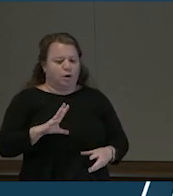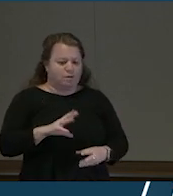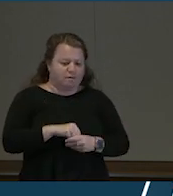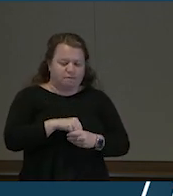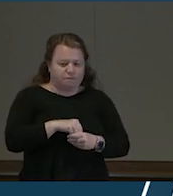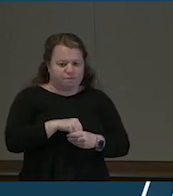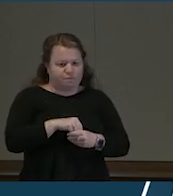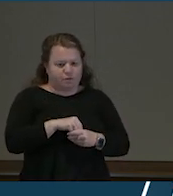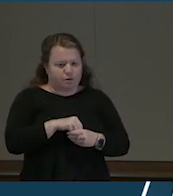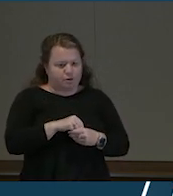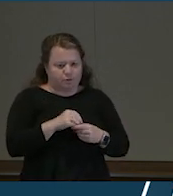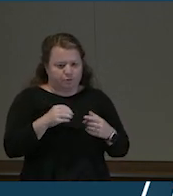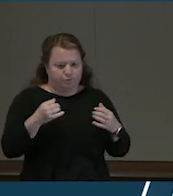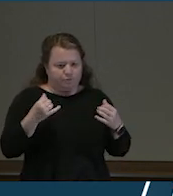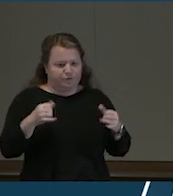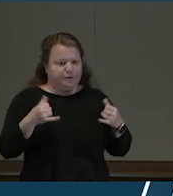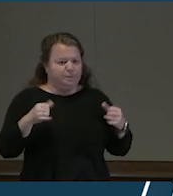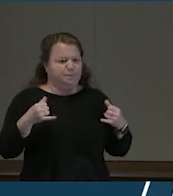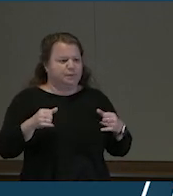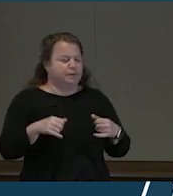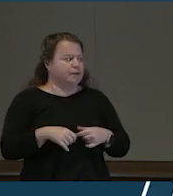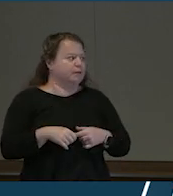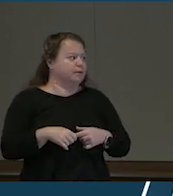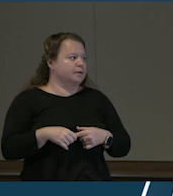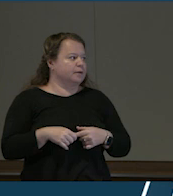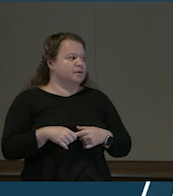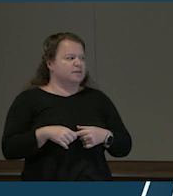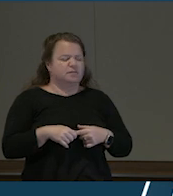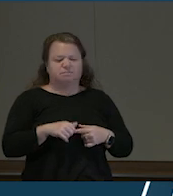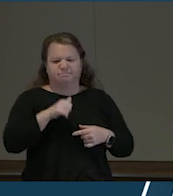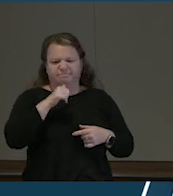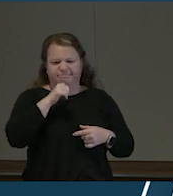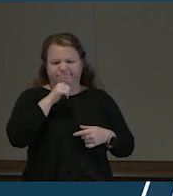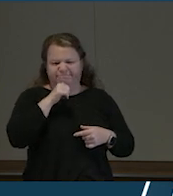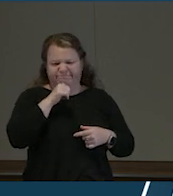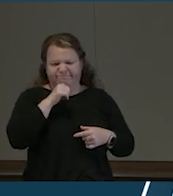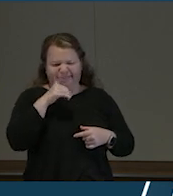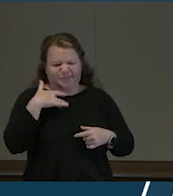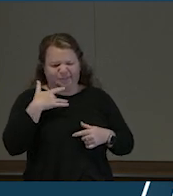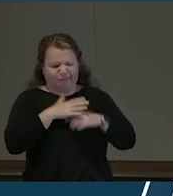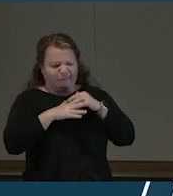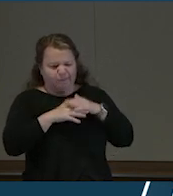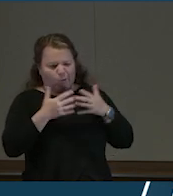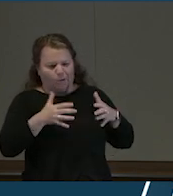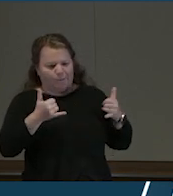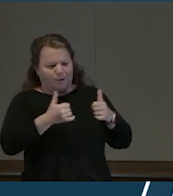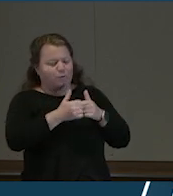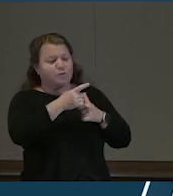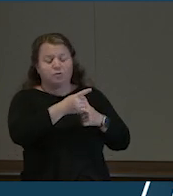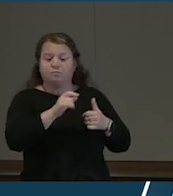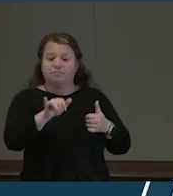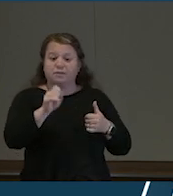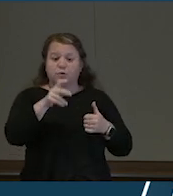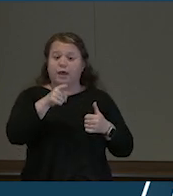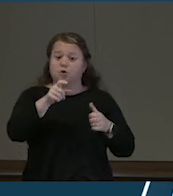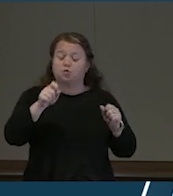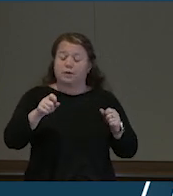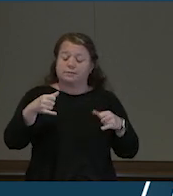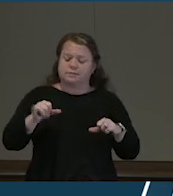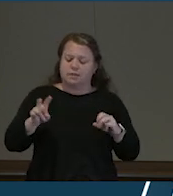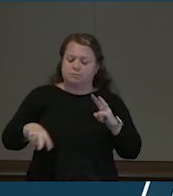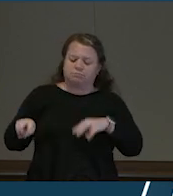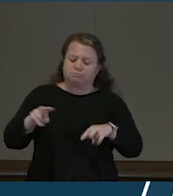that reciprocal play, and they're still in that parallel stage, or they just don't want to play with you, that's okay. You can still be an appreciative audience. You can